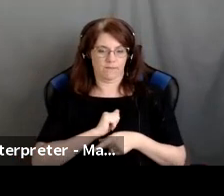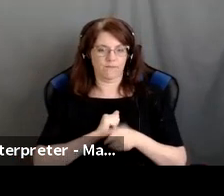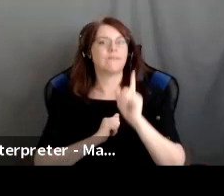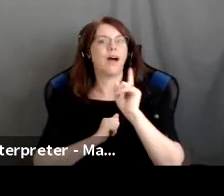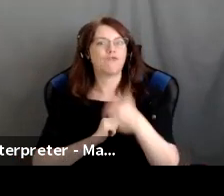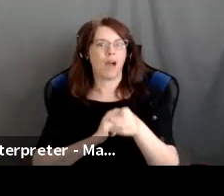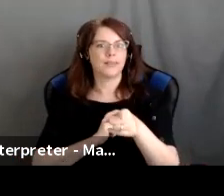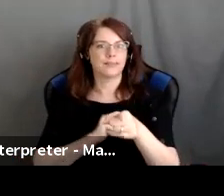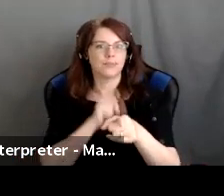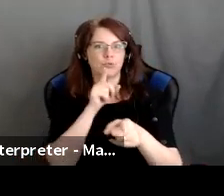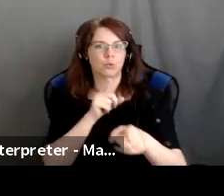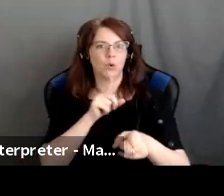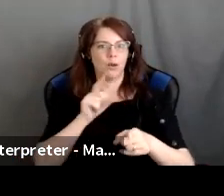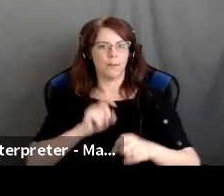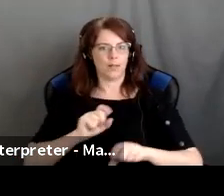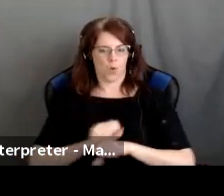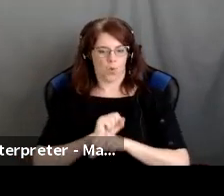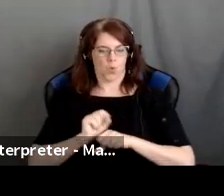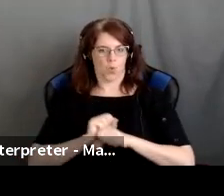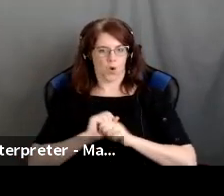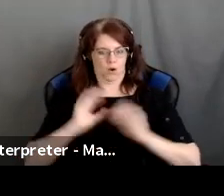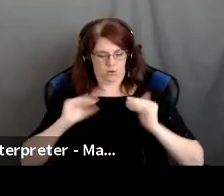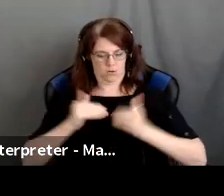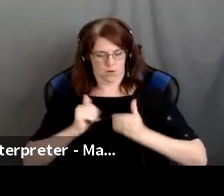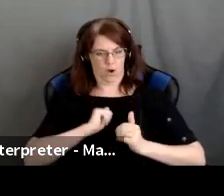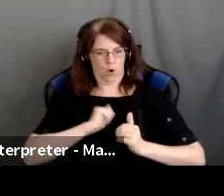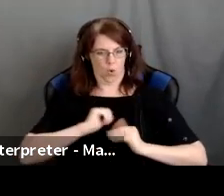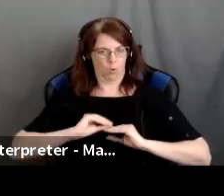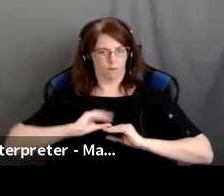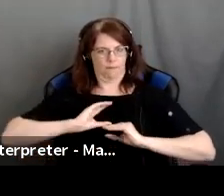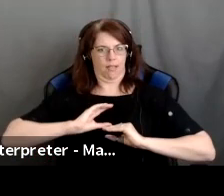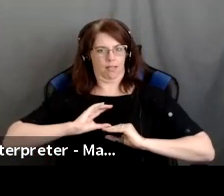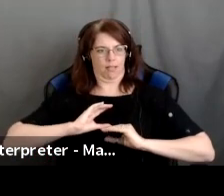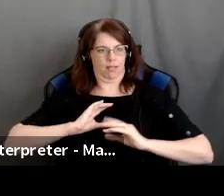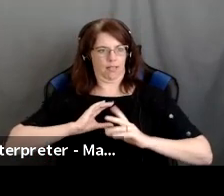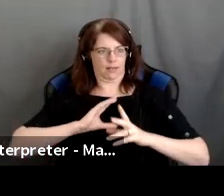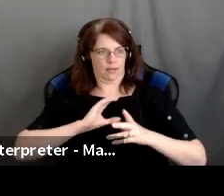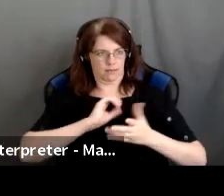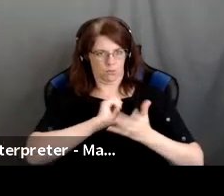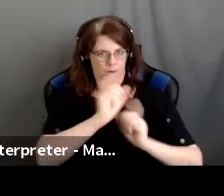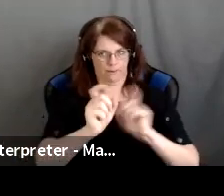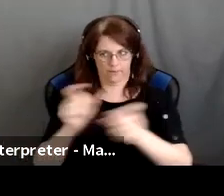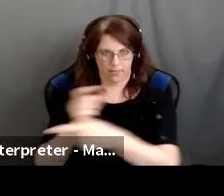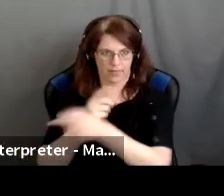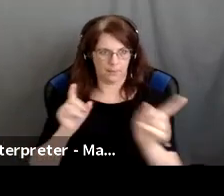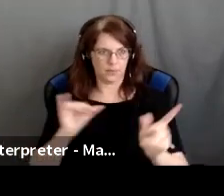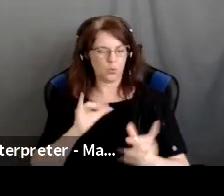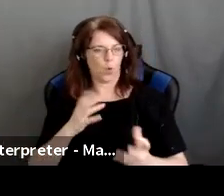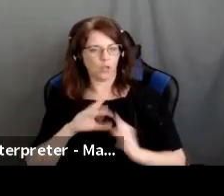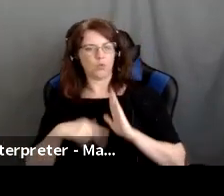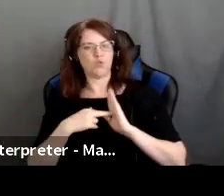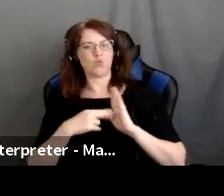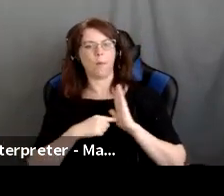is good, that we all need to be working also on our own situations, because we also want to be kind of role models for